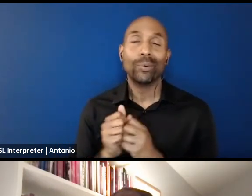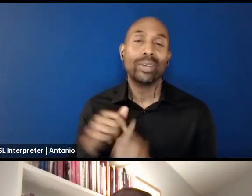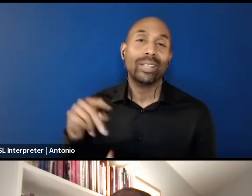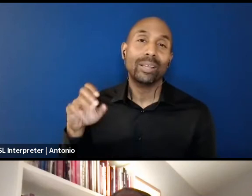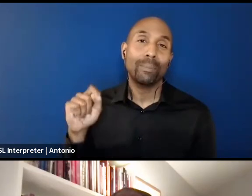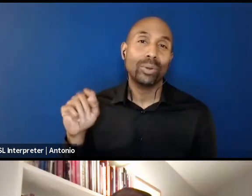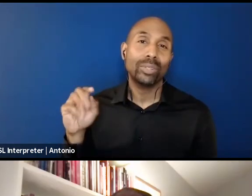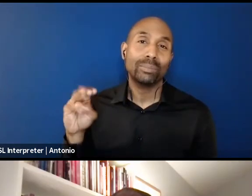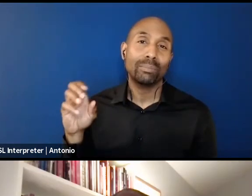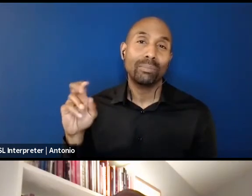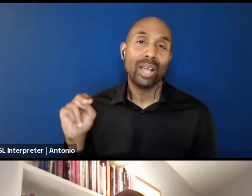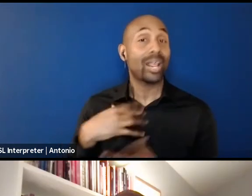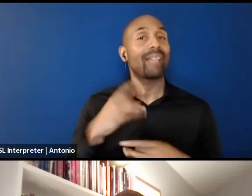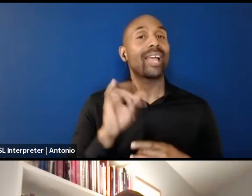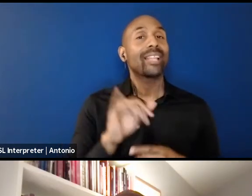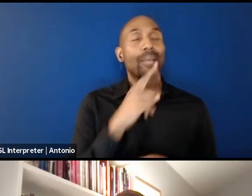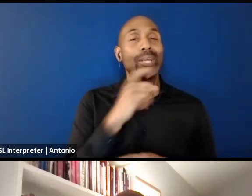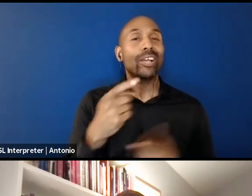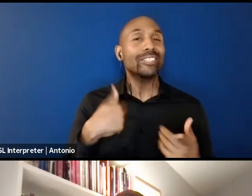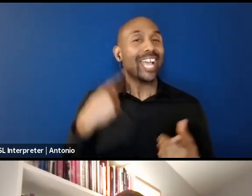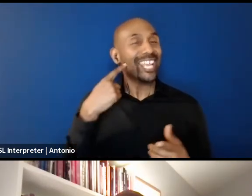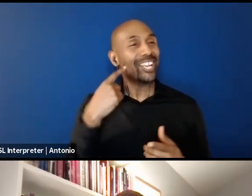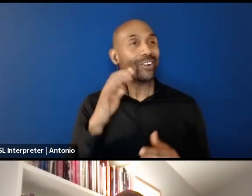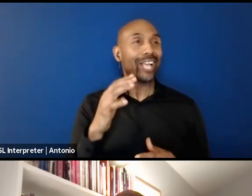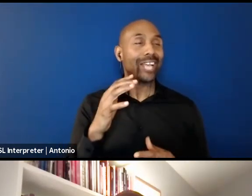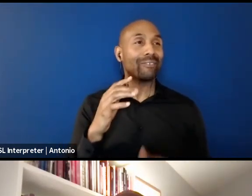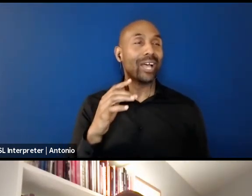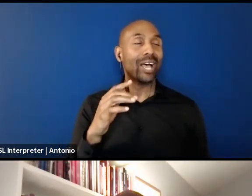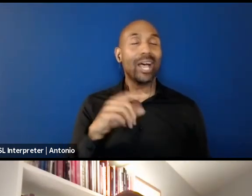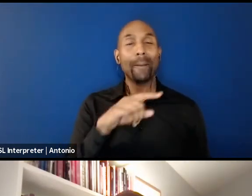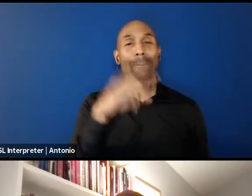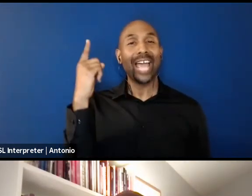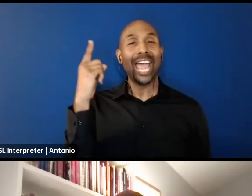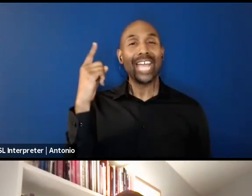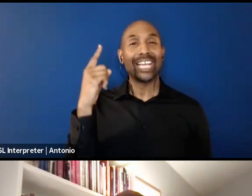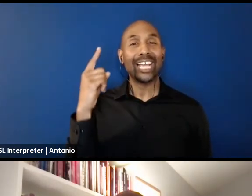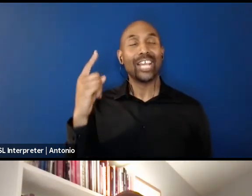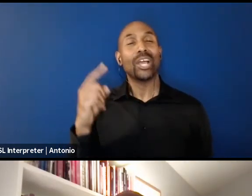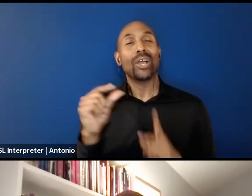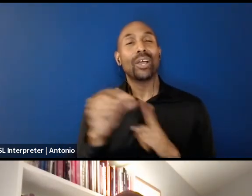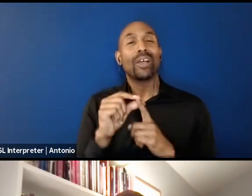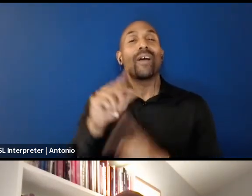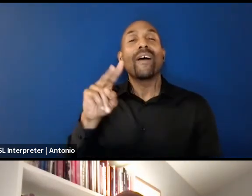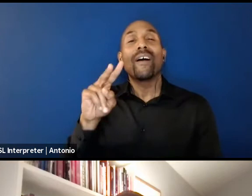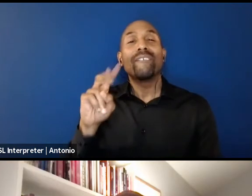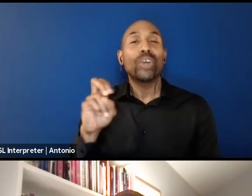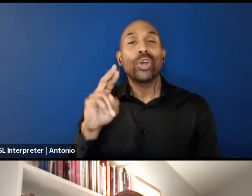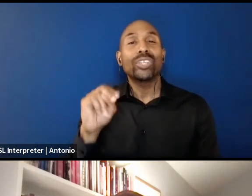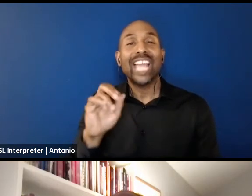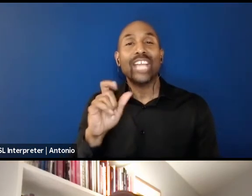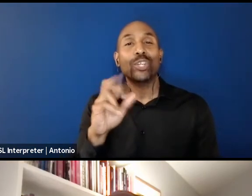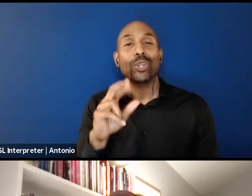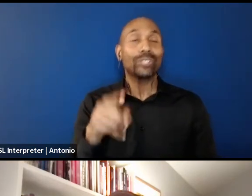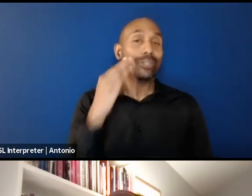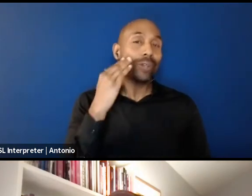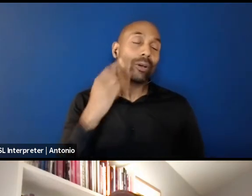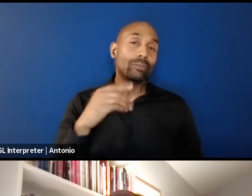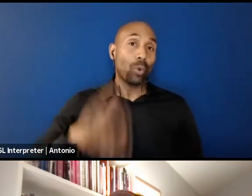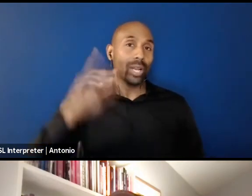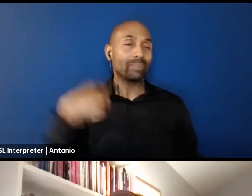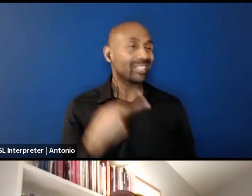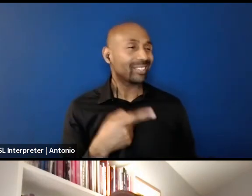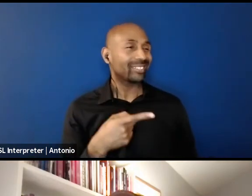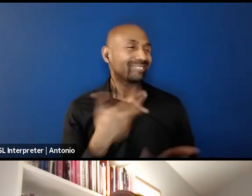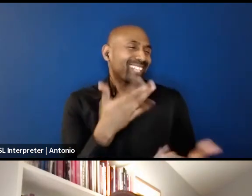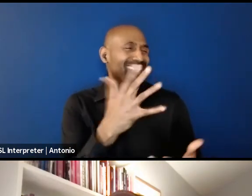I hear a certain Black vernacular. You know, you being difficult, stop being difficult. I've heard that, you know,